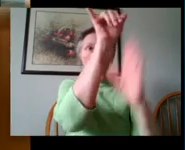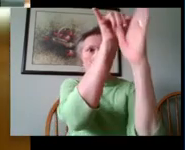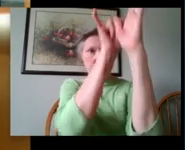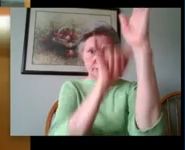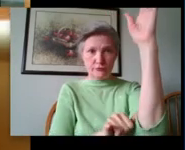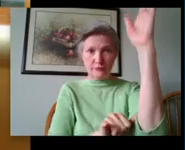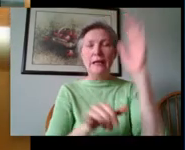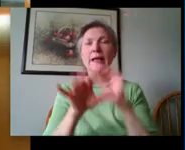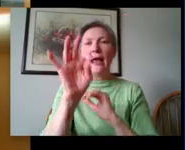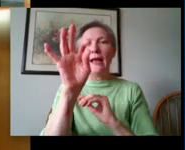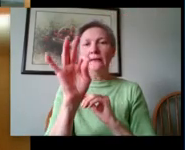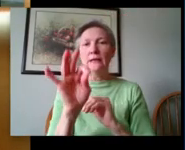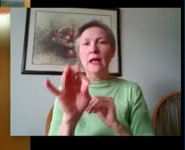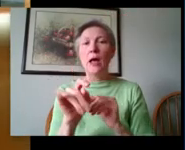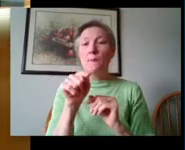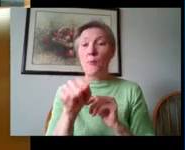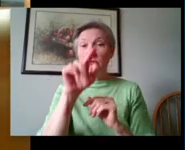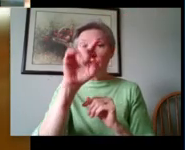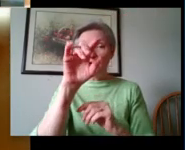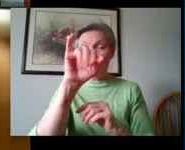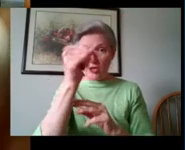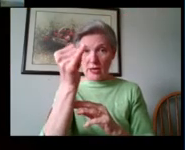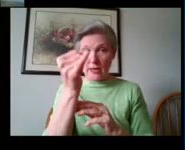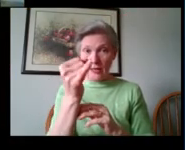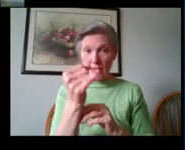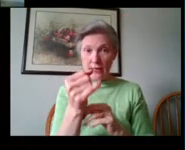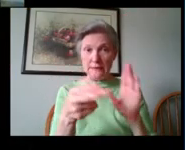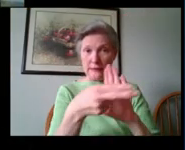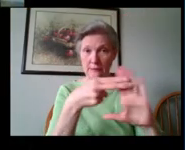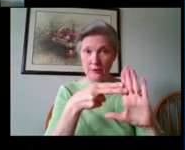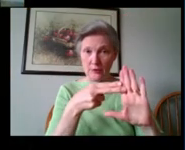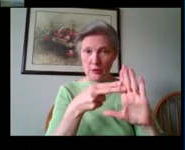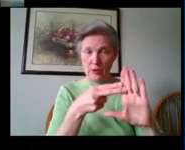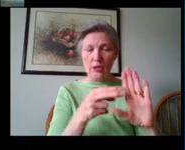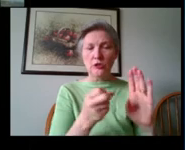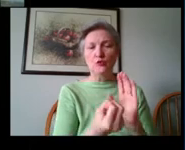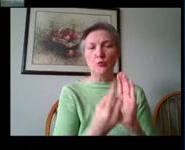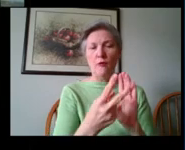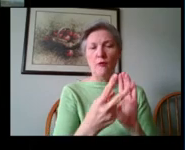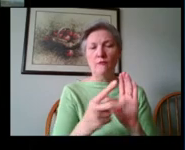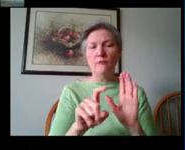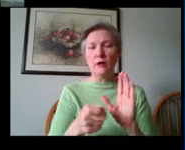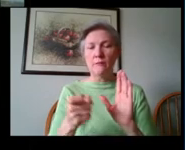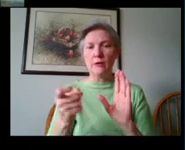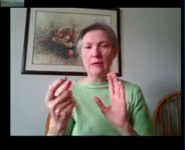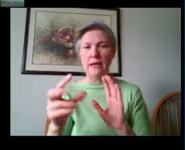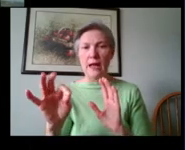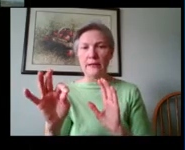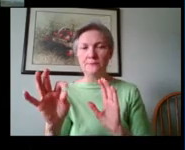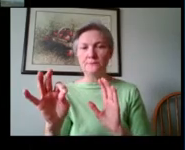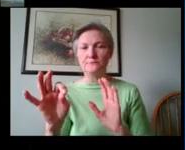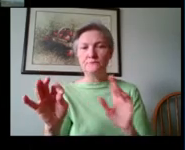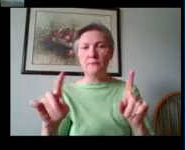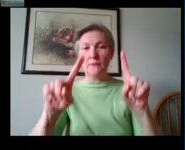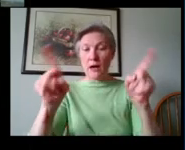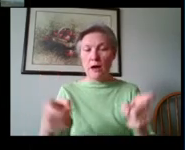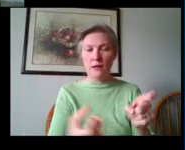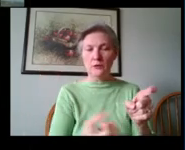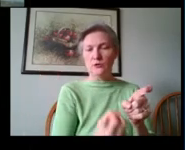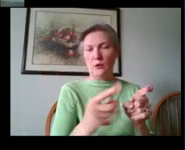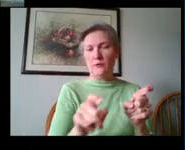So point J, I could identify with the ordered pair 12, 9. All right,